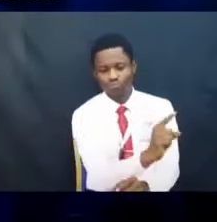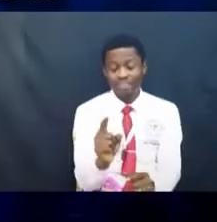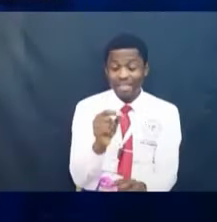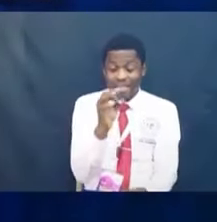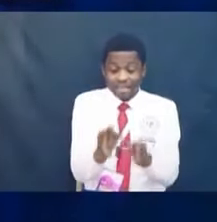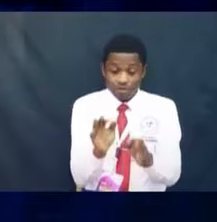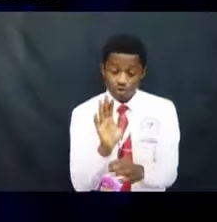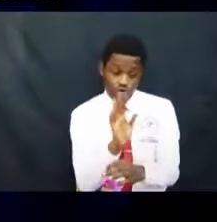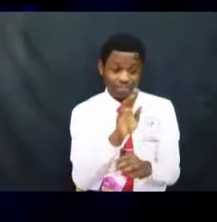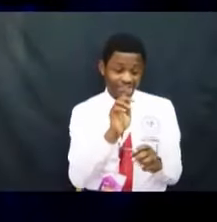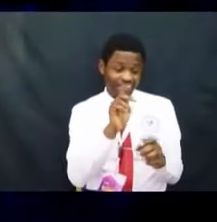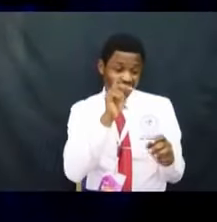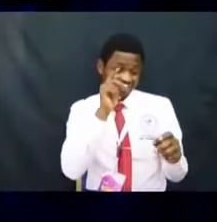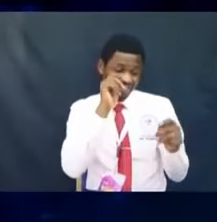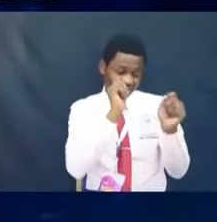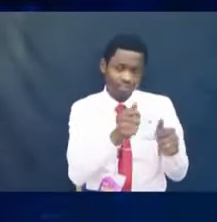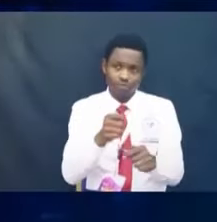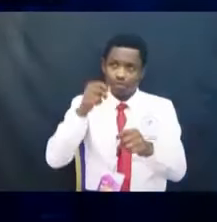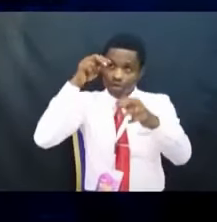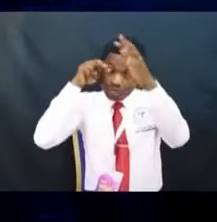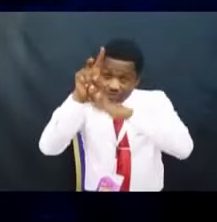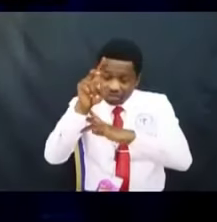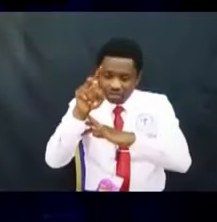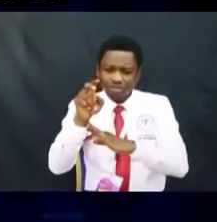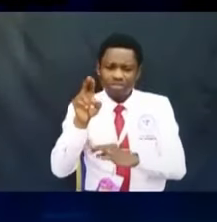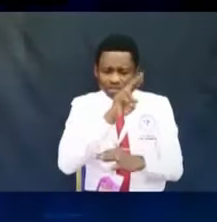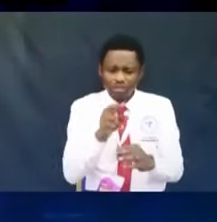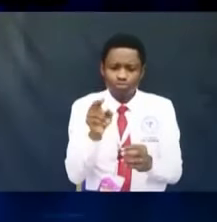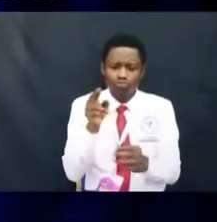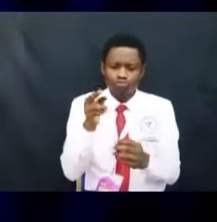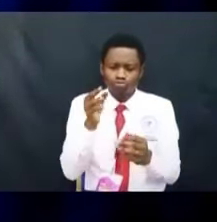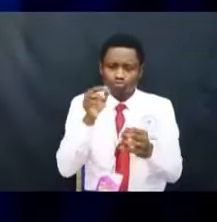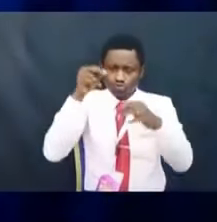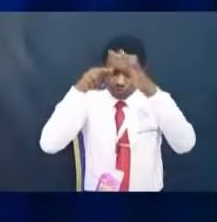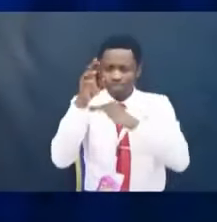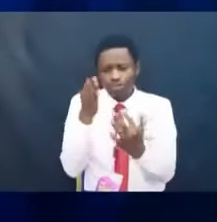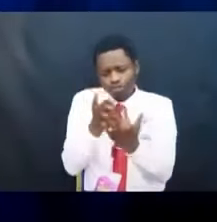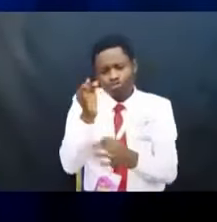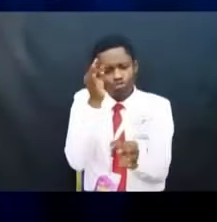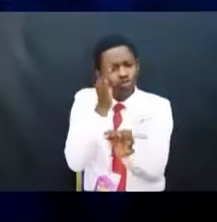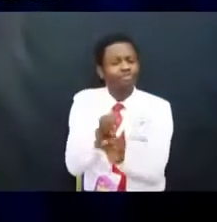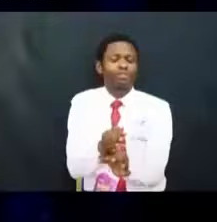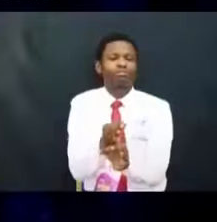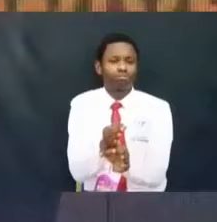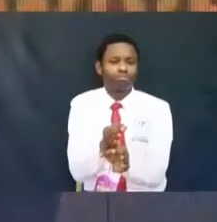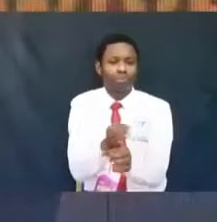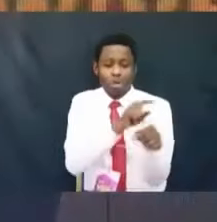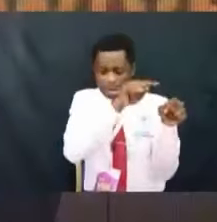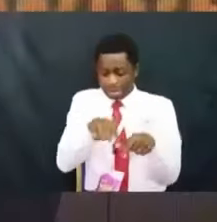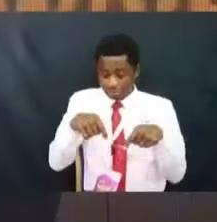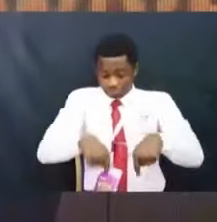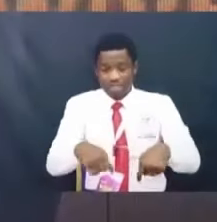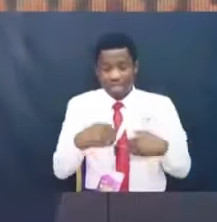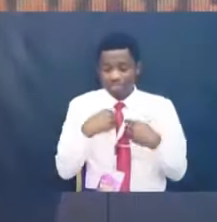prophesying, then prophesy in accordance with faith. Now, when we came, some people have prophesied. At the